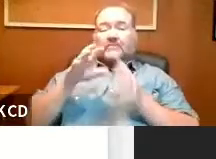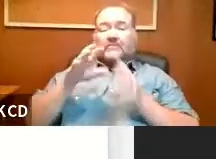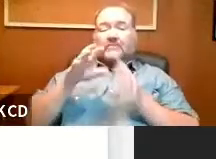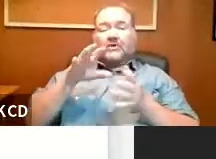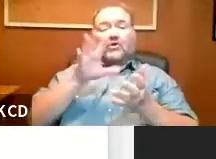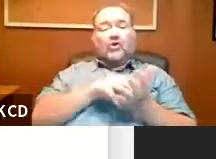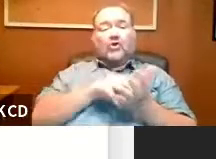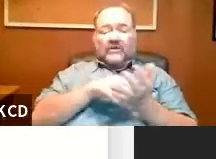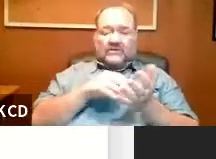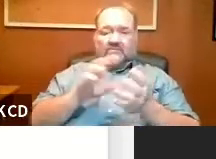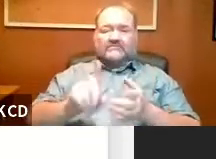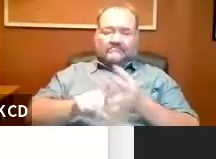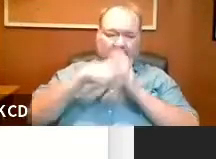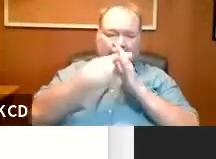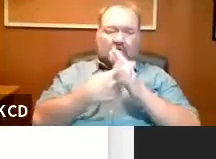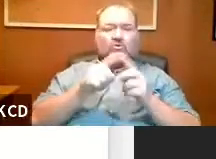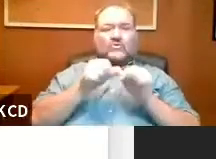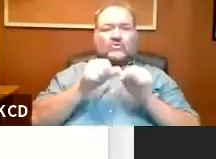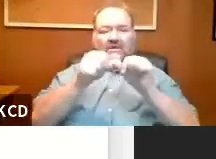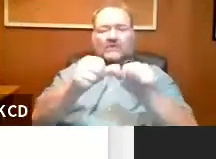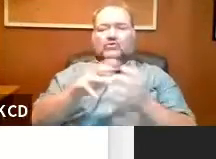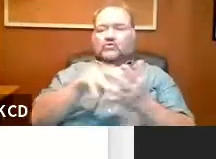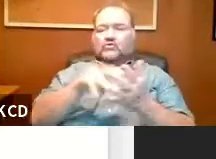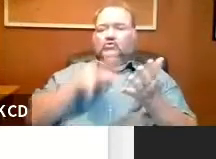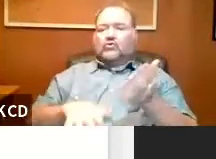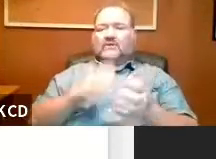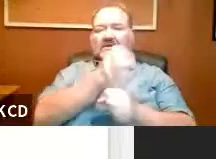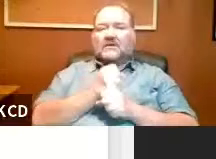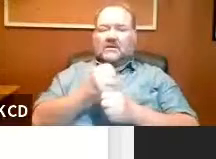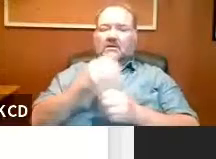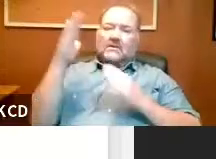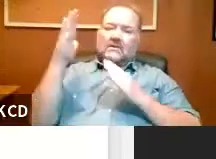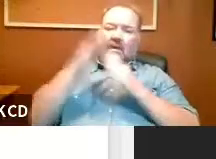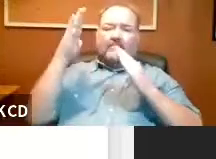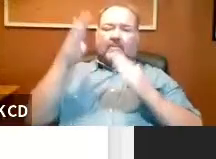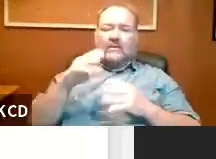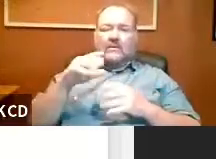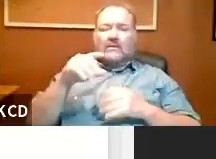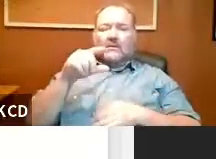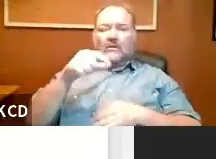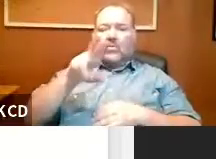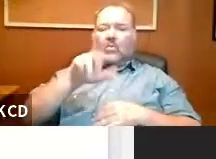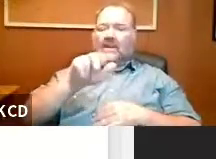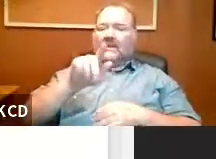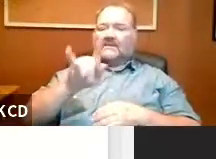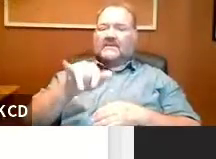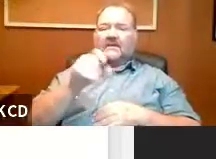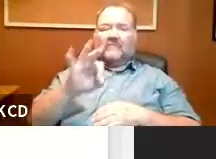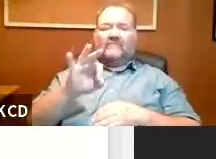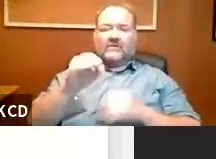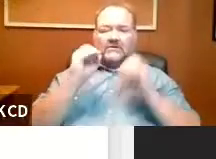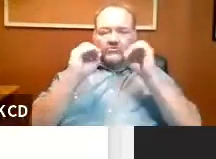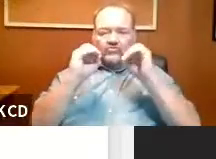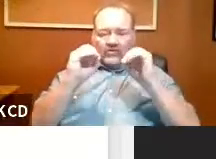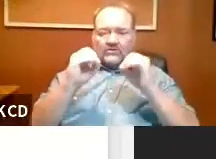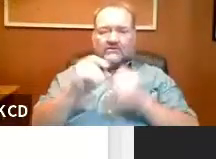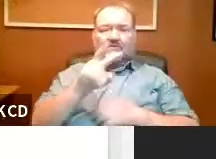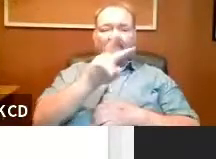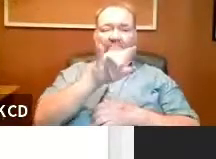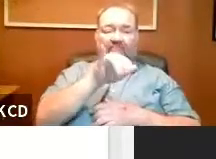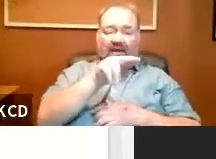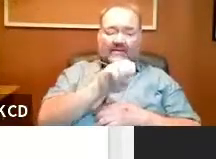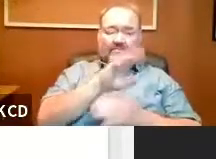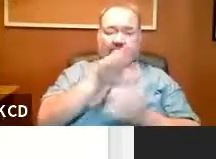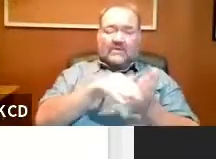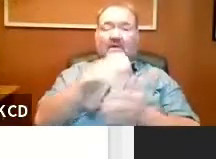implemented to ensure that students continue to receive high quality instruction. So that's Vine Middle and Halls High